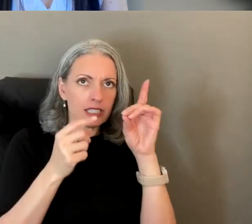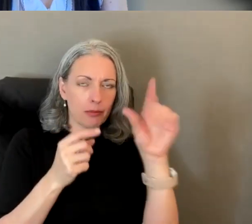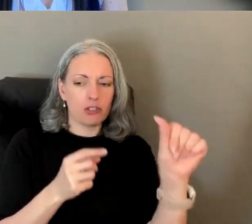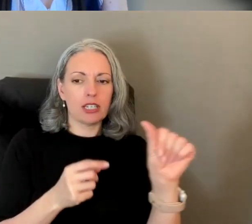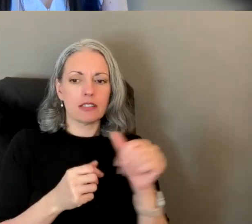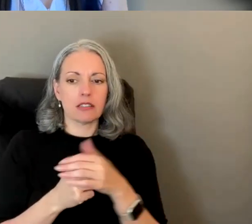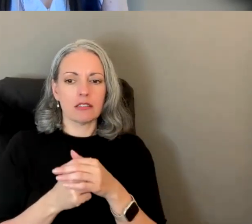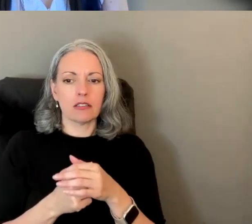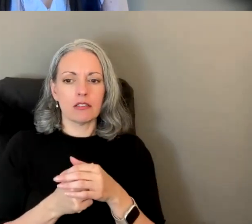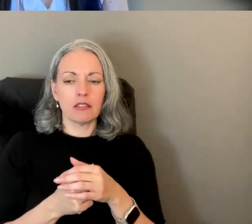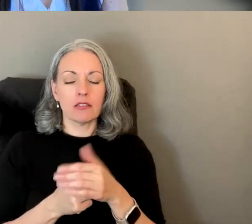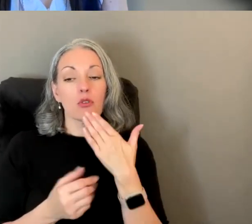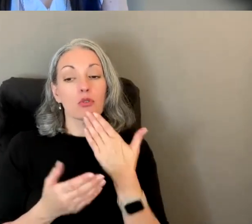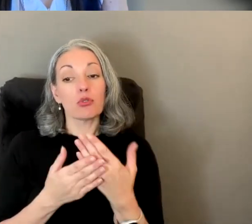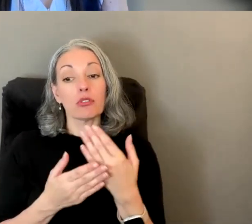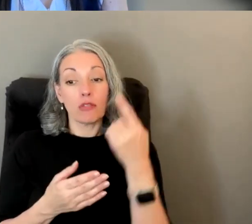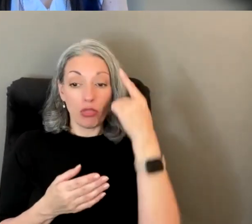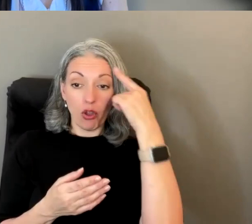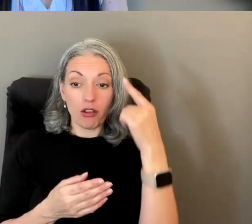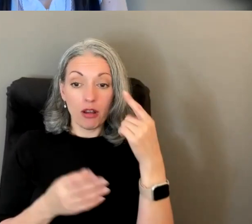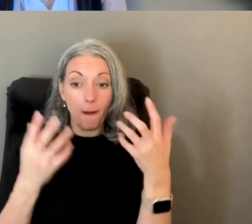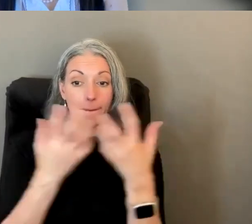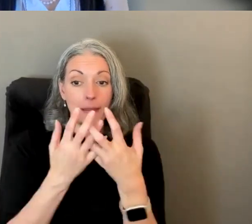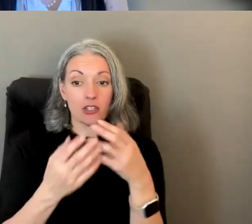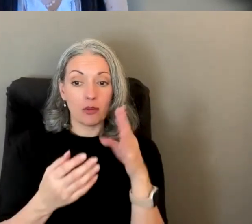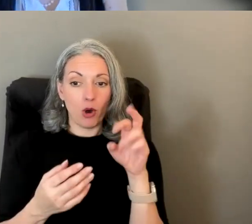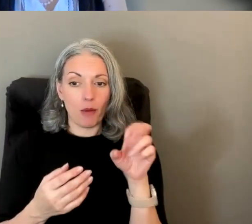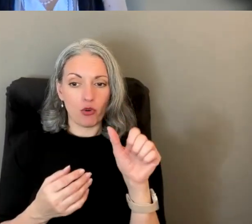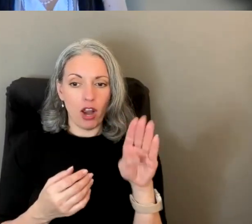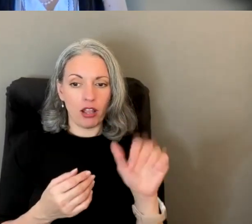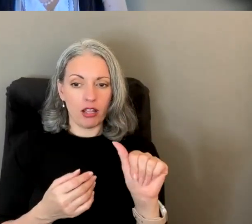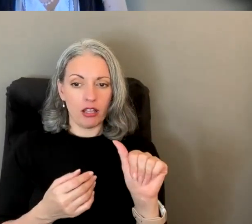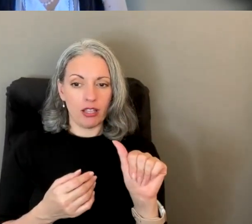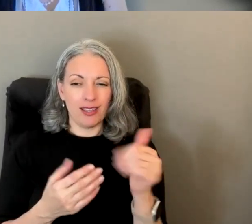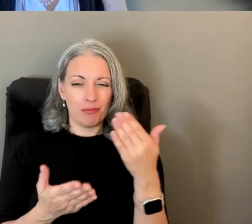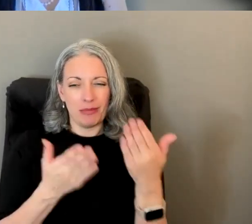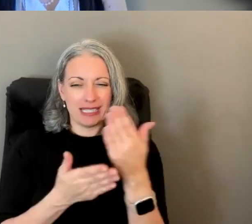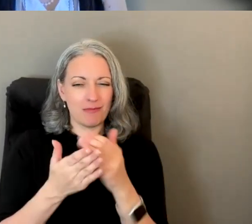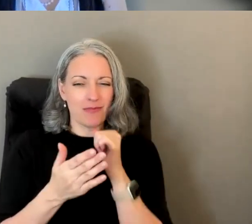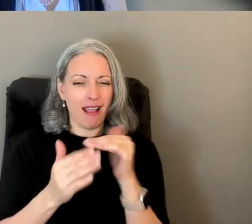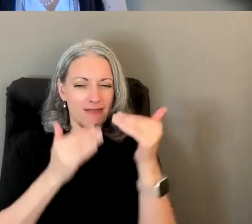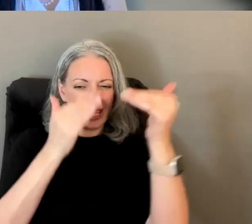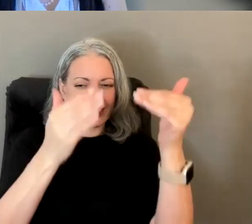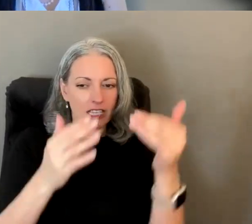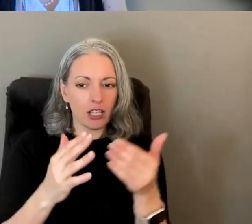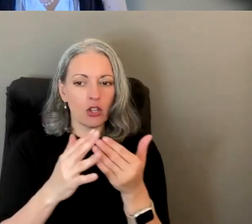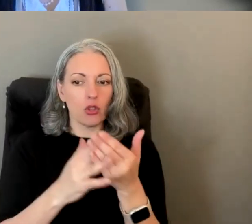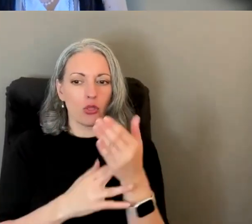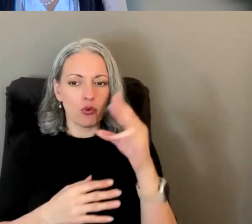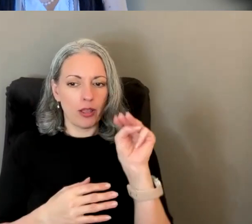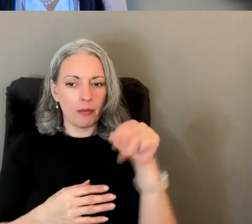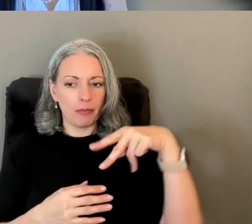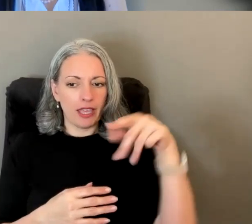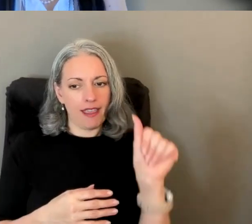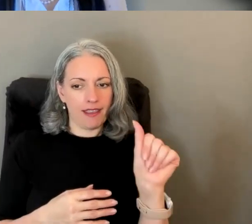on Barbara's good thought about things that we're not advancing, maybe through the master plan priorities can find another home.